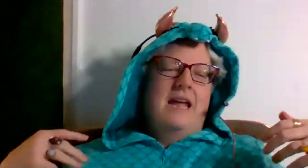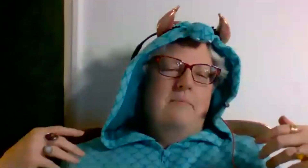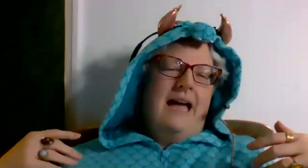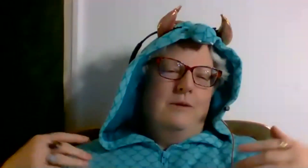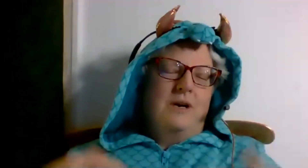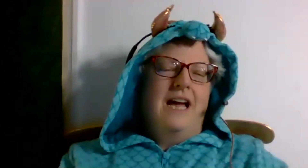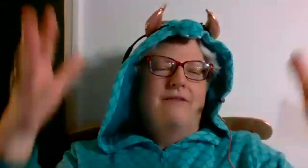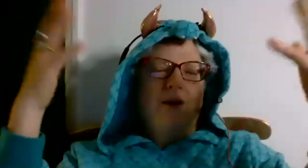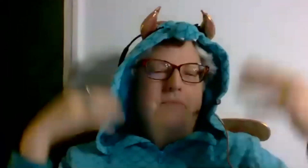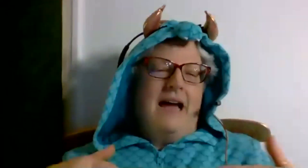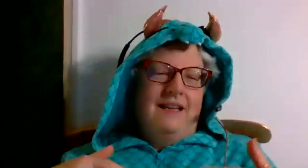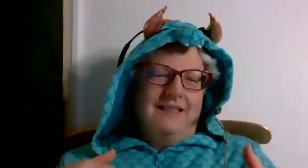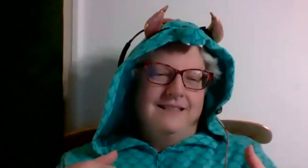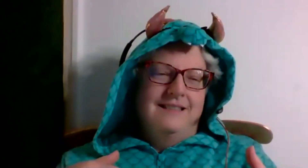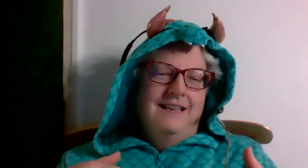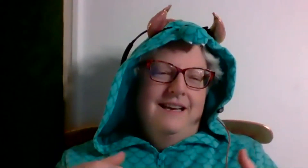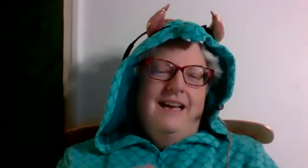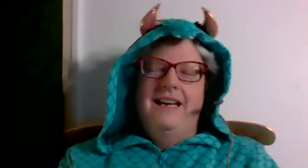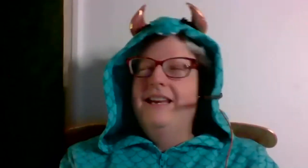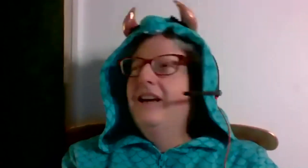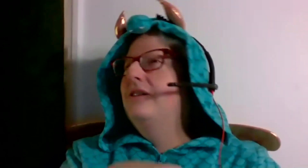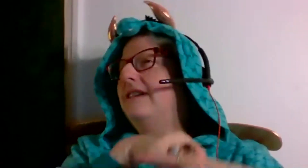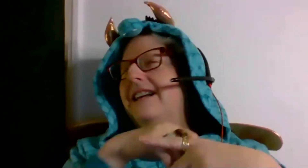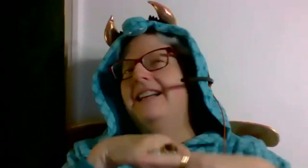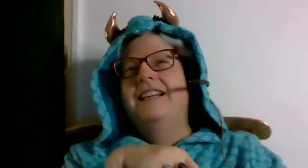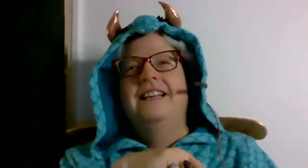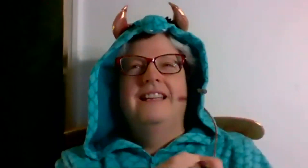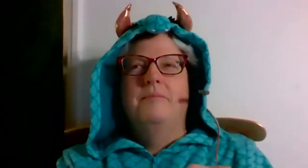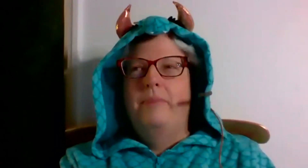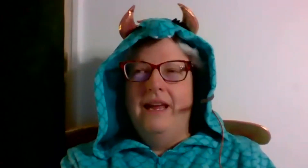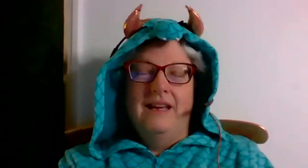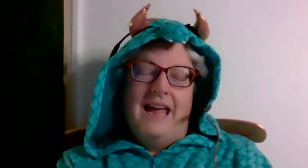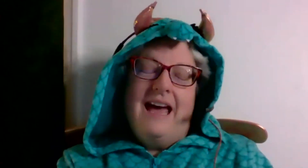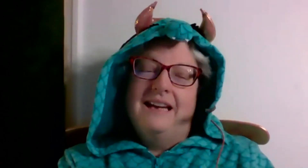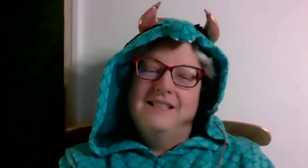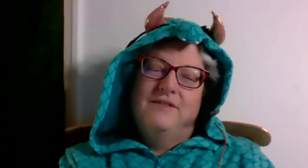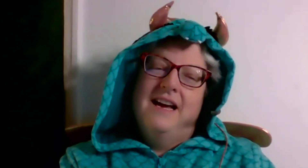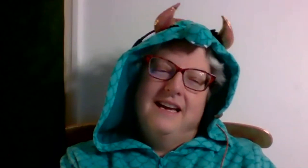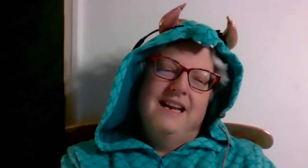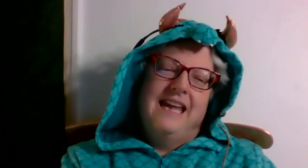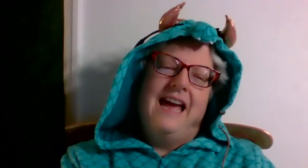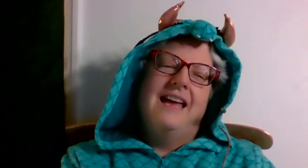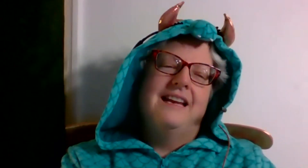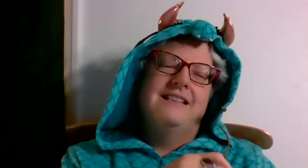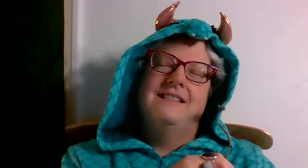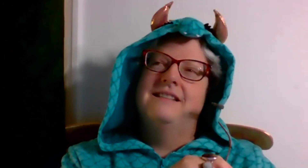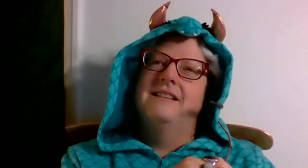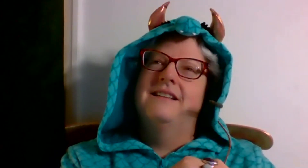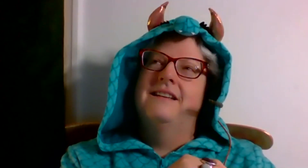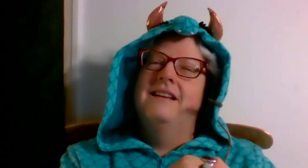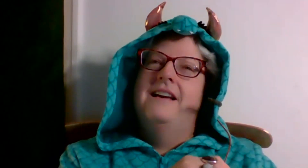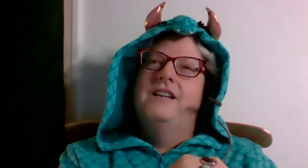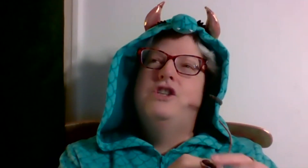you've got to come back and recover and balance. And you know, being a cat is fine. A cat